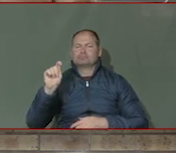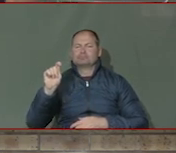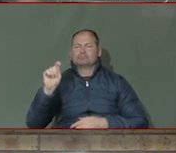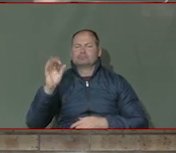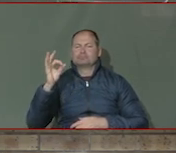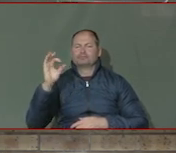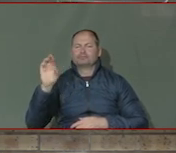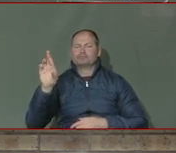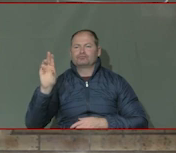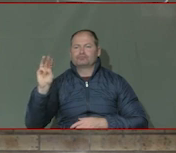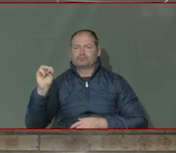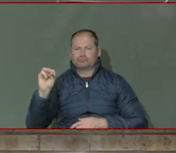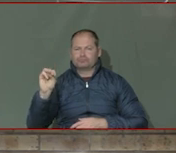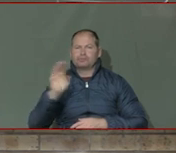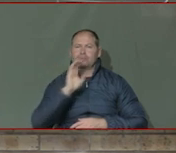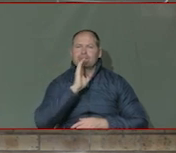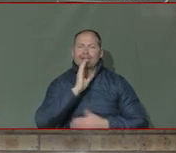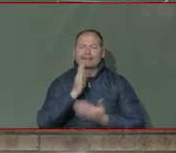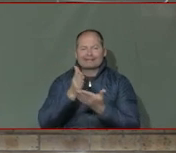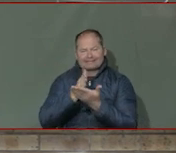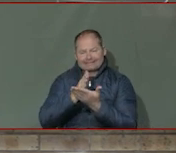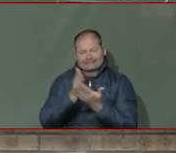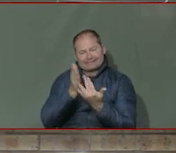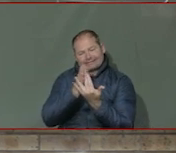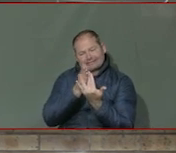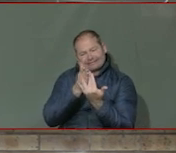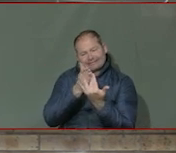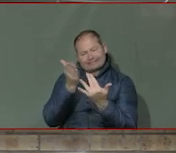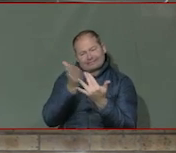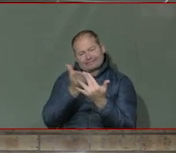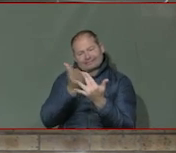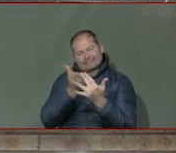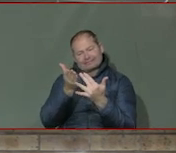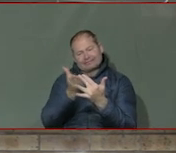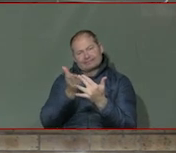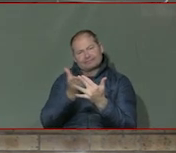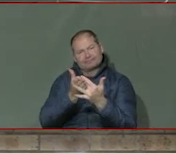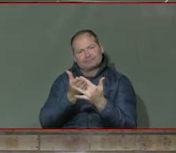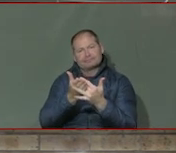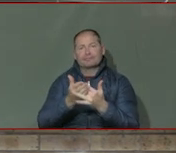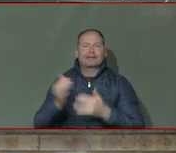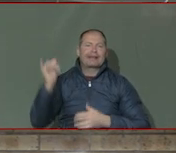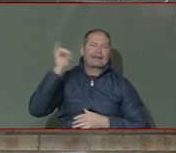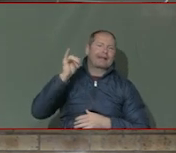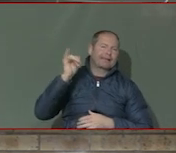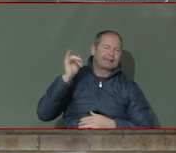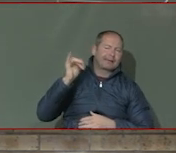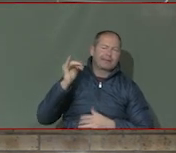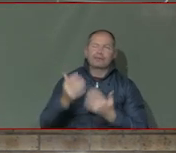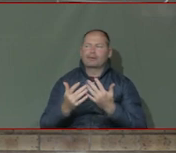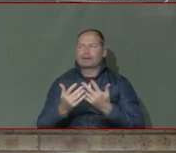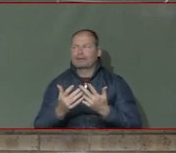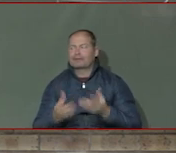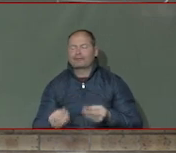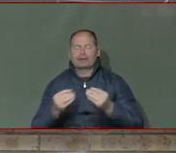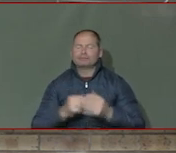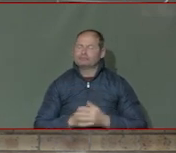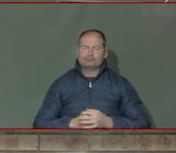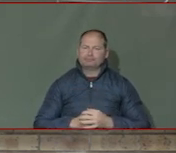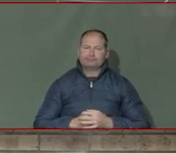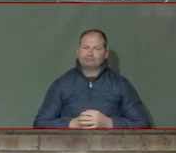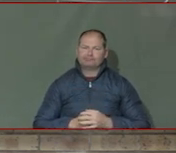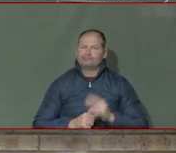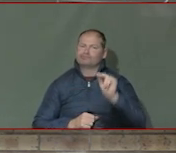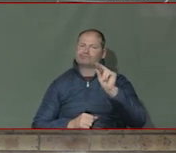children, is something in between. You don't get like here, yellow offspring and green offspring. No.